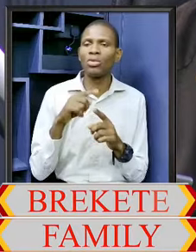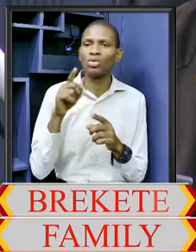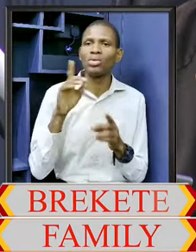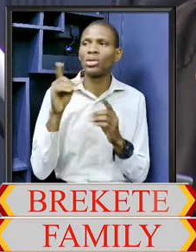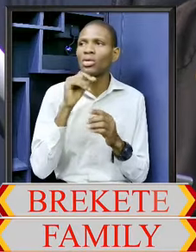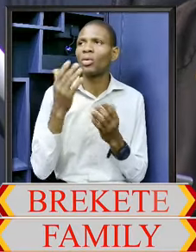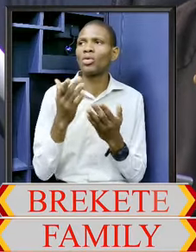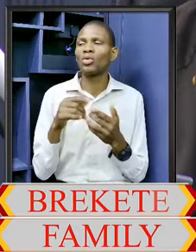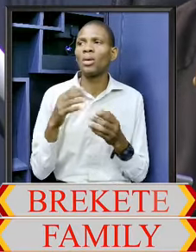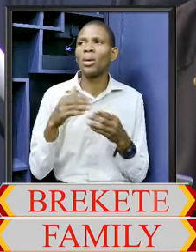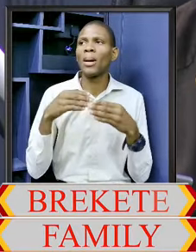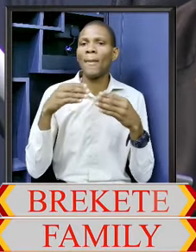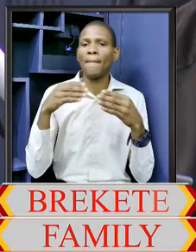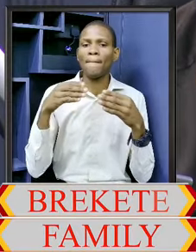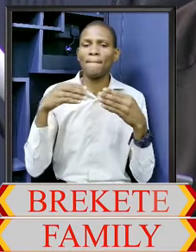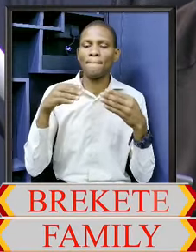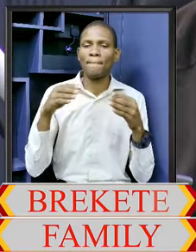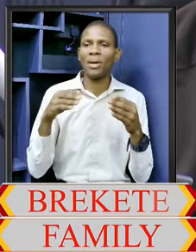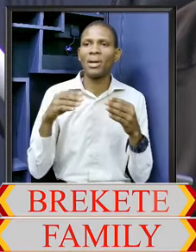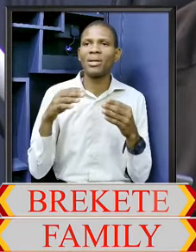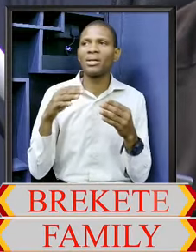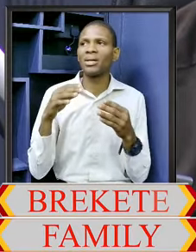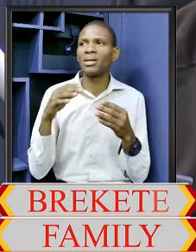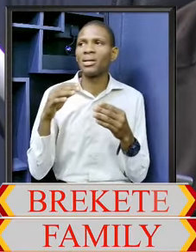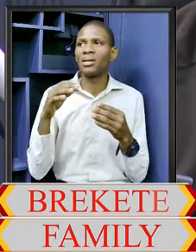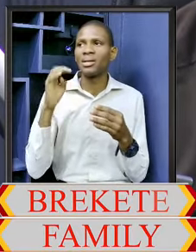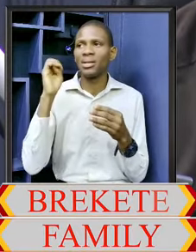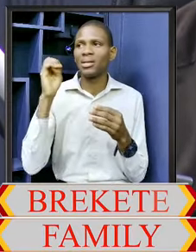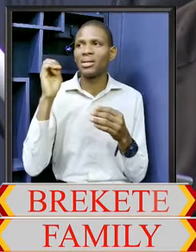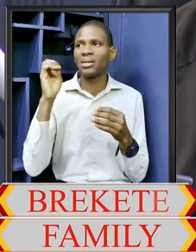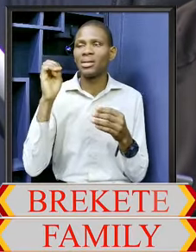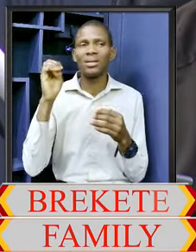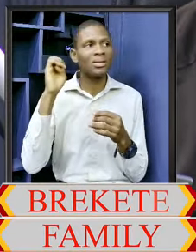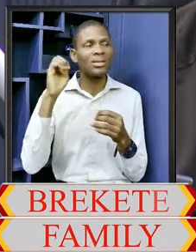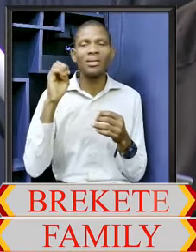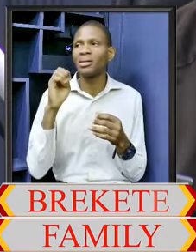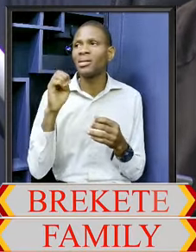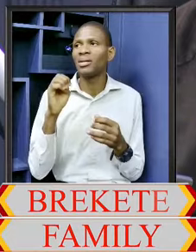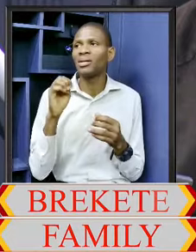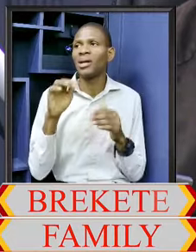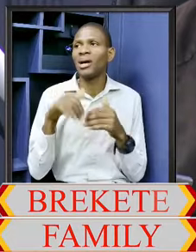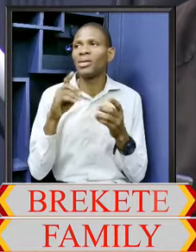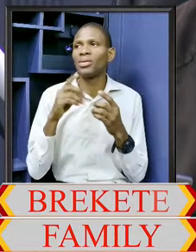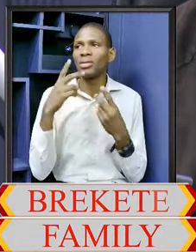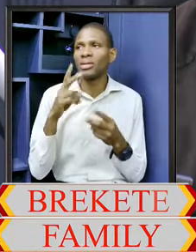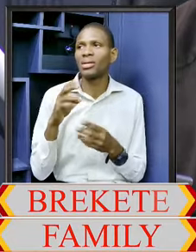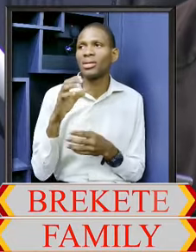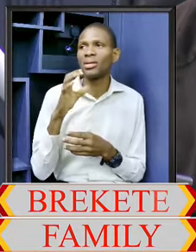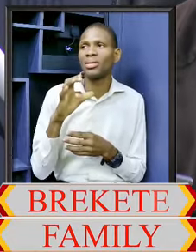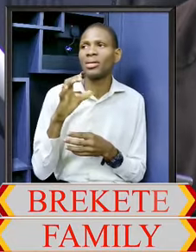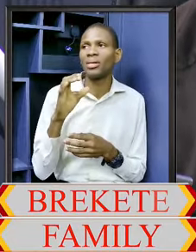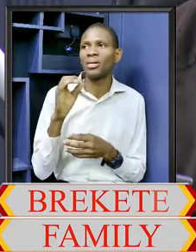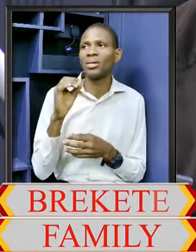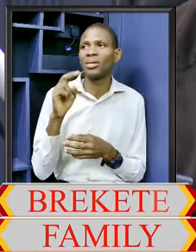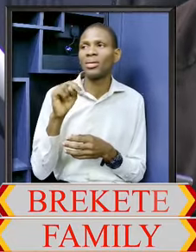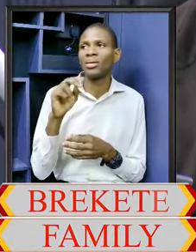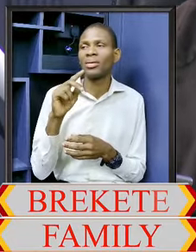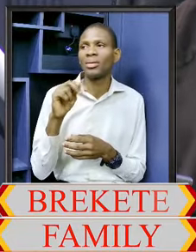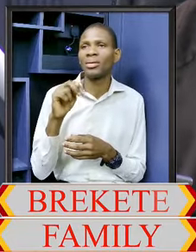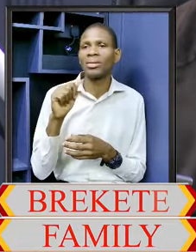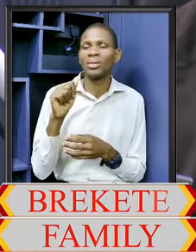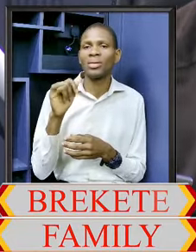order. No car inside container. Car inside container? No, it's a picture. He